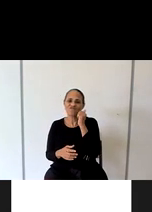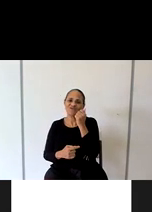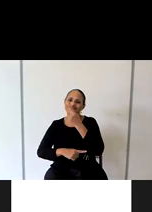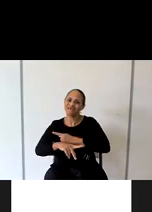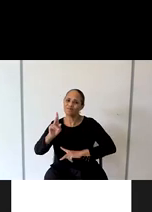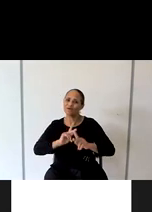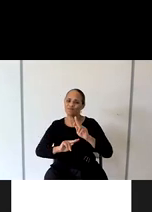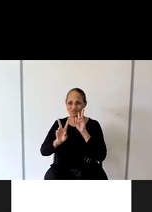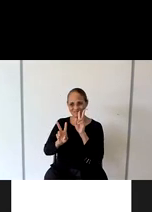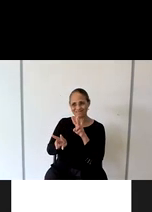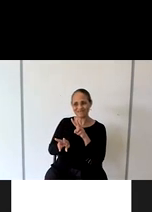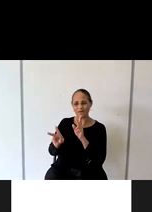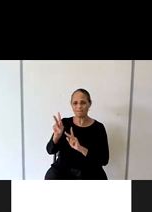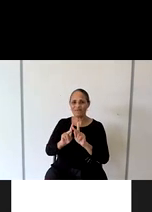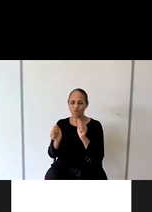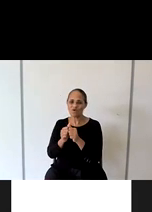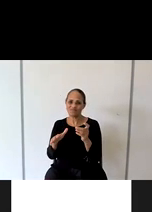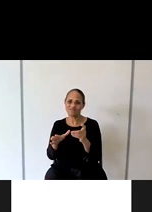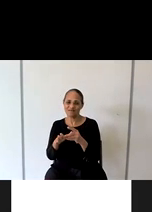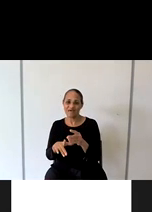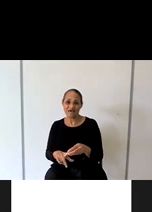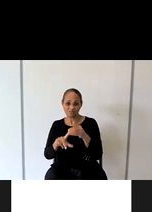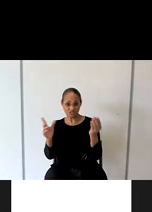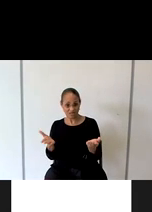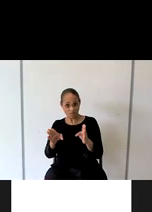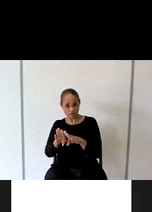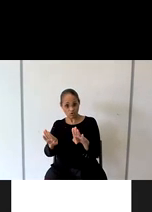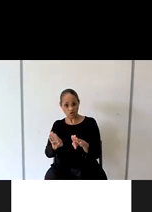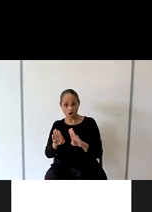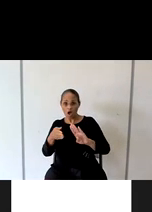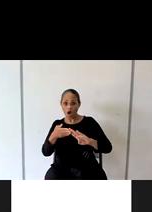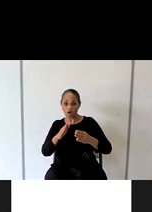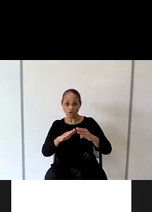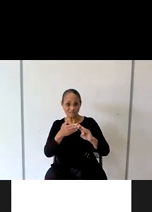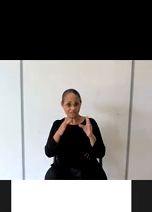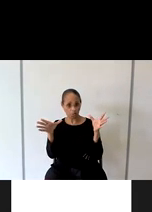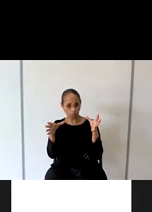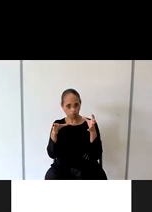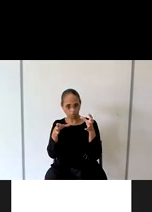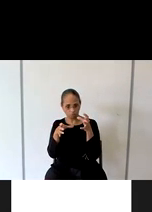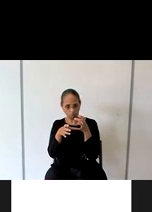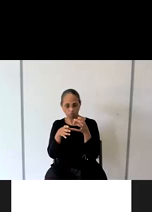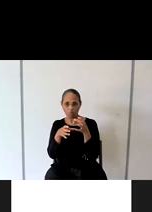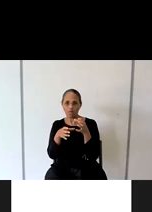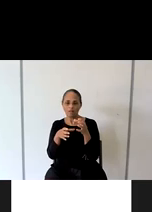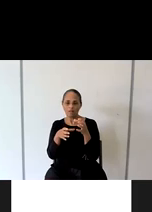seeing people with disabilities. You know, especially here in Bermuda, our community is so small, and